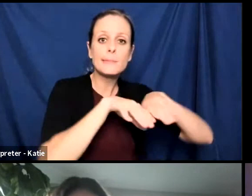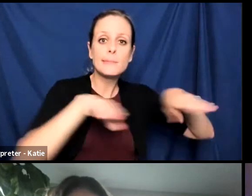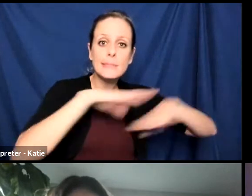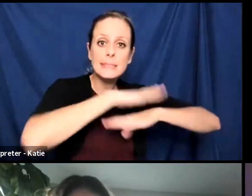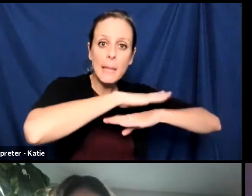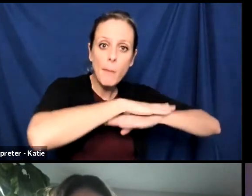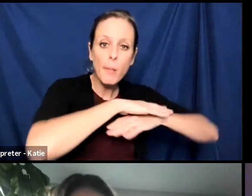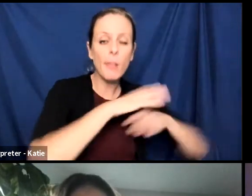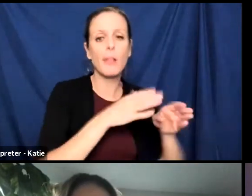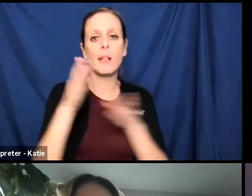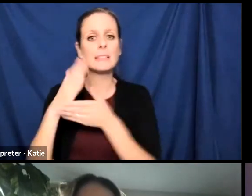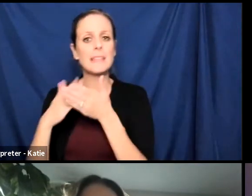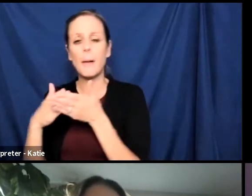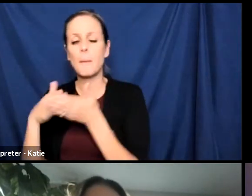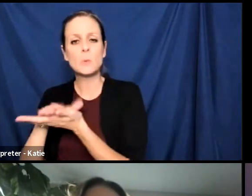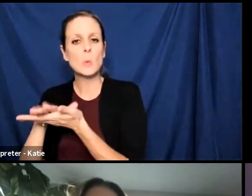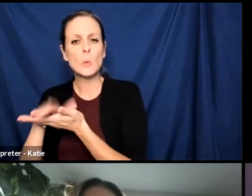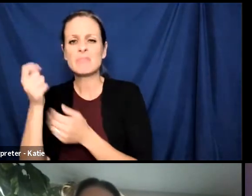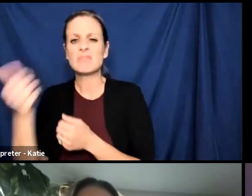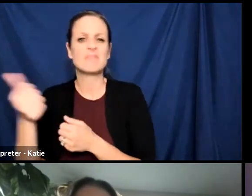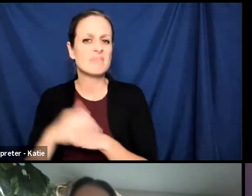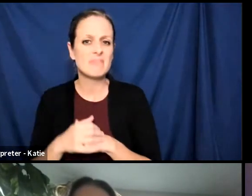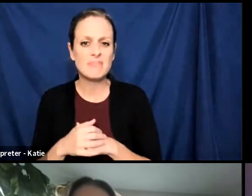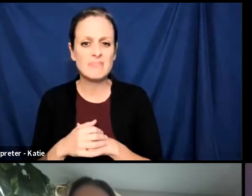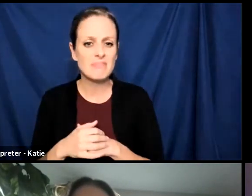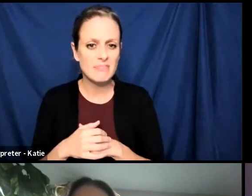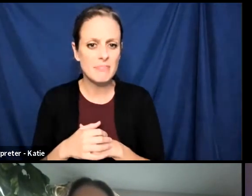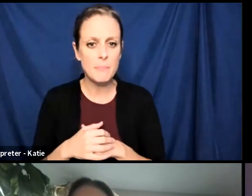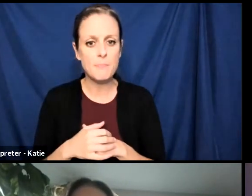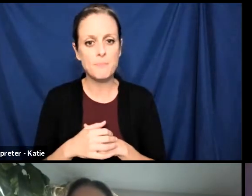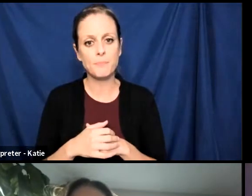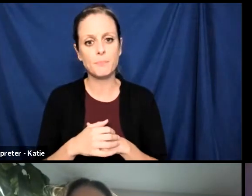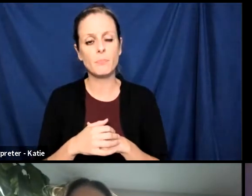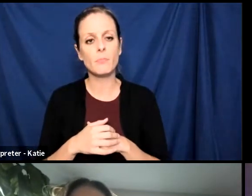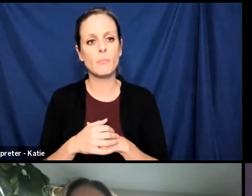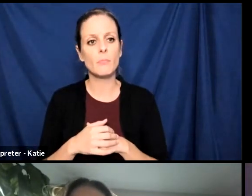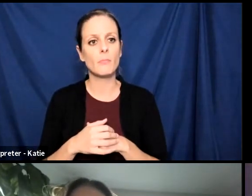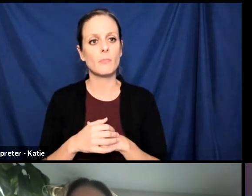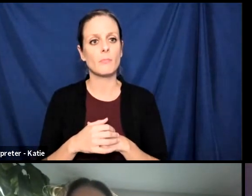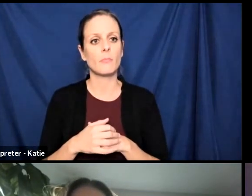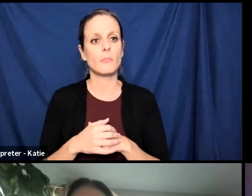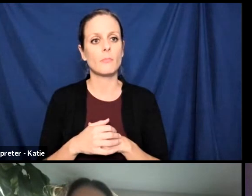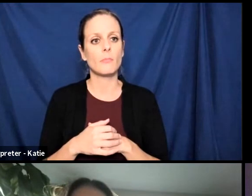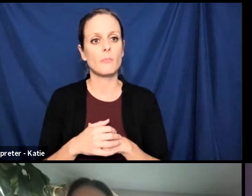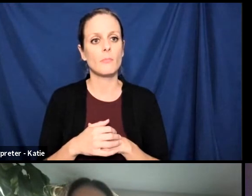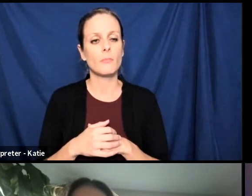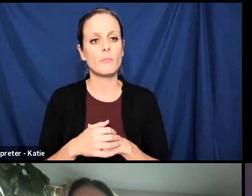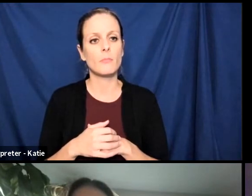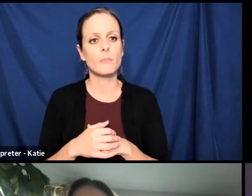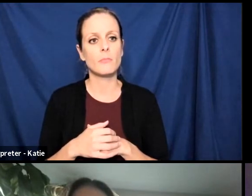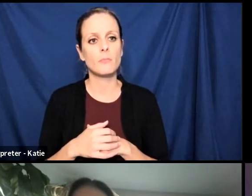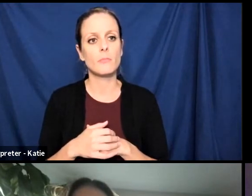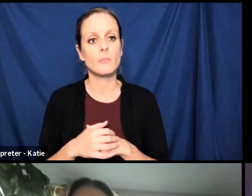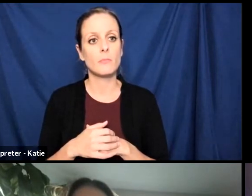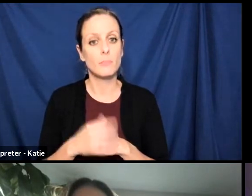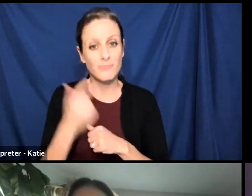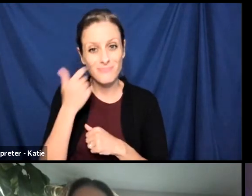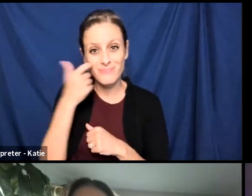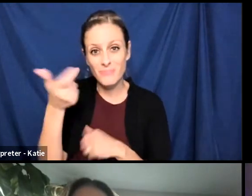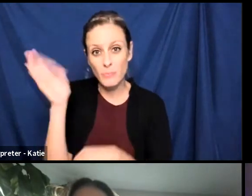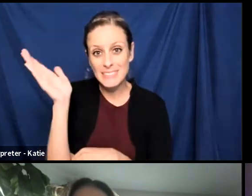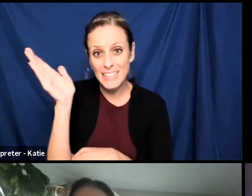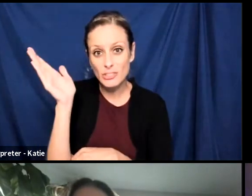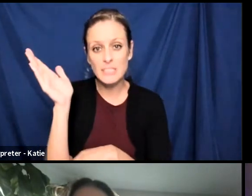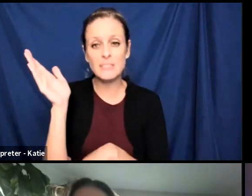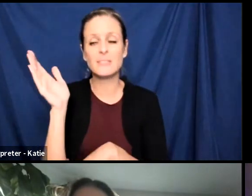for our students, and also just in the presentation acknowledging some of the challenges with